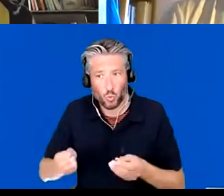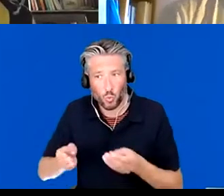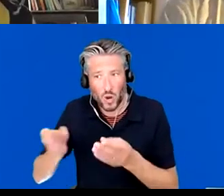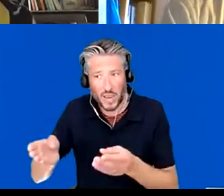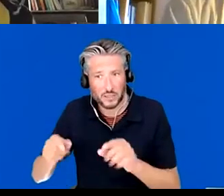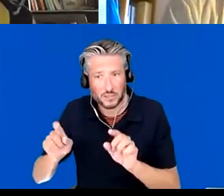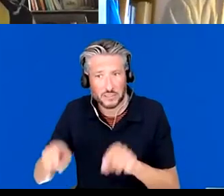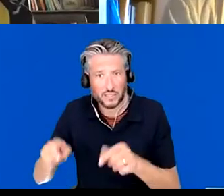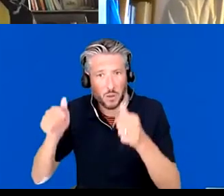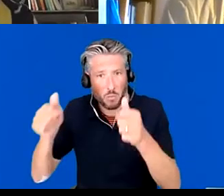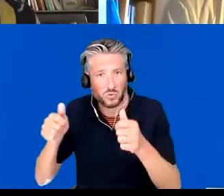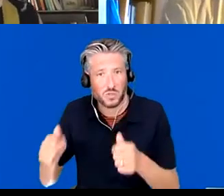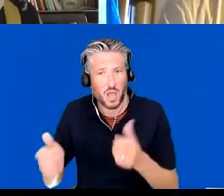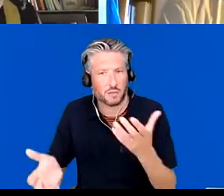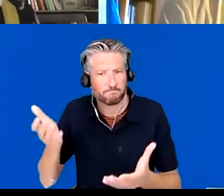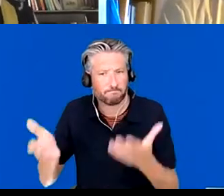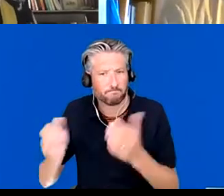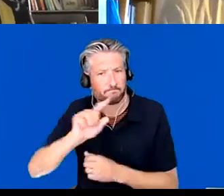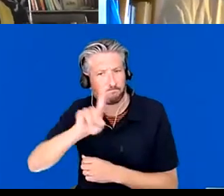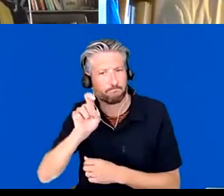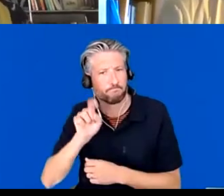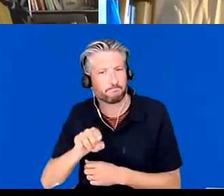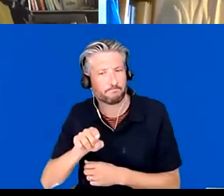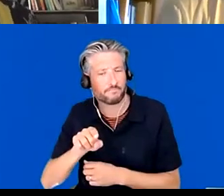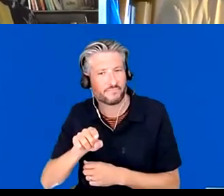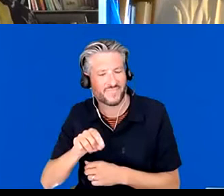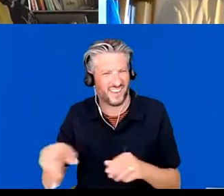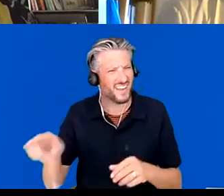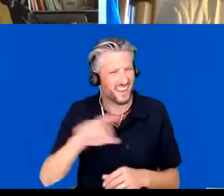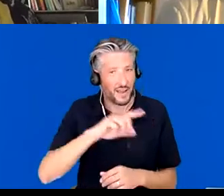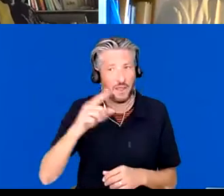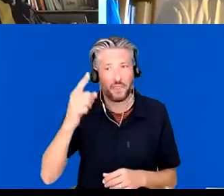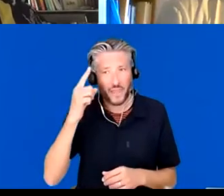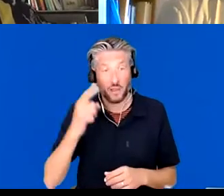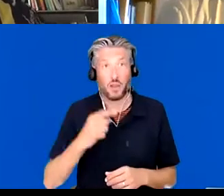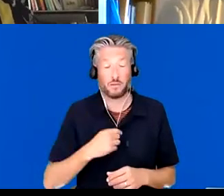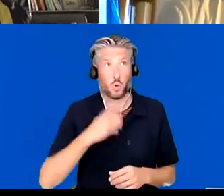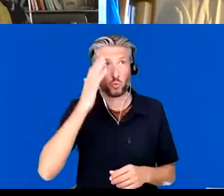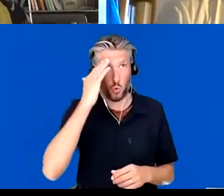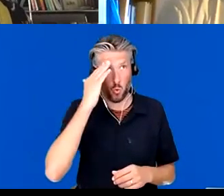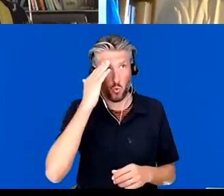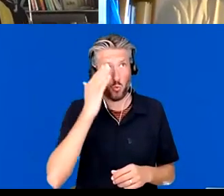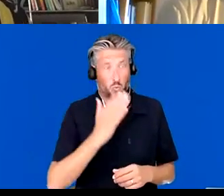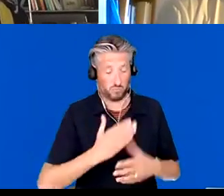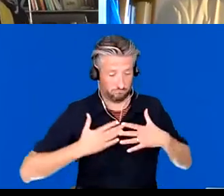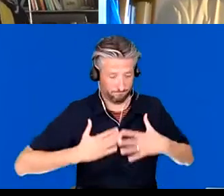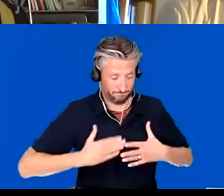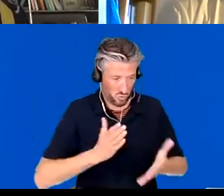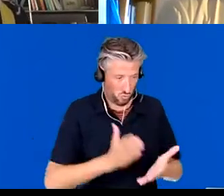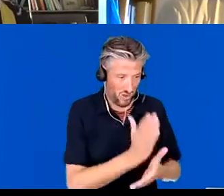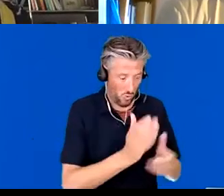of trying to remove yourself conceptually from the physical conference is a thing that will be useful for us moving